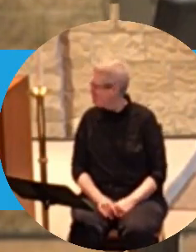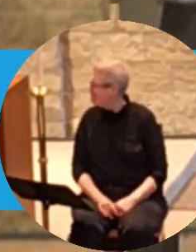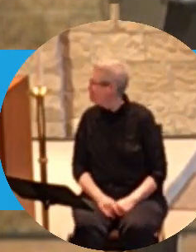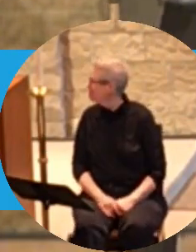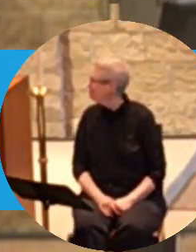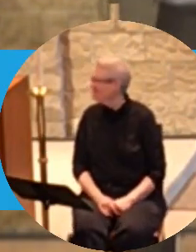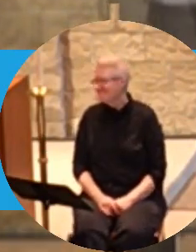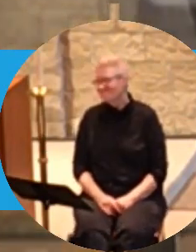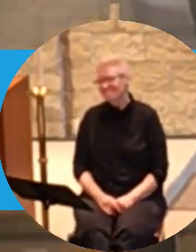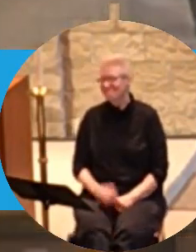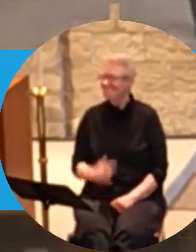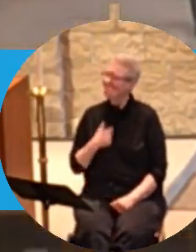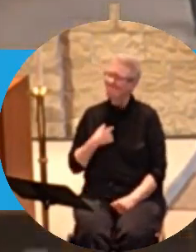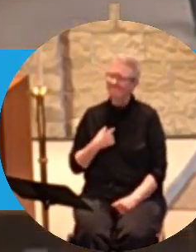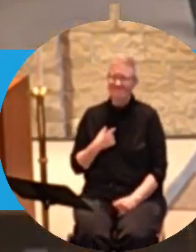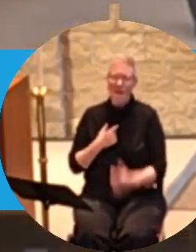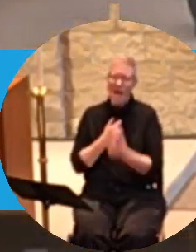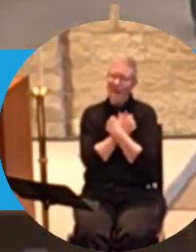I love it.